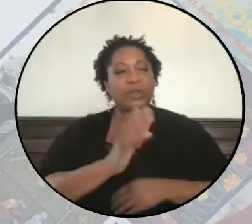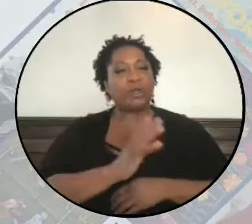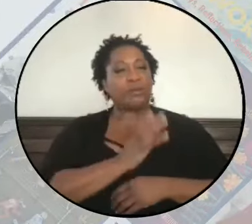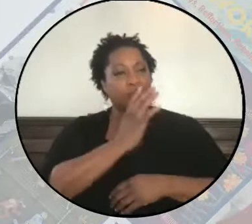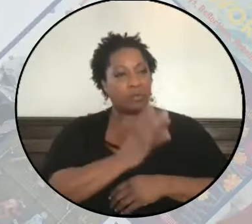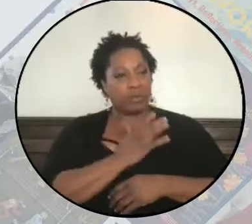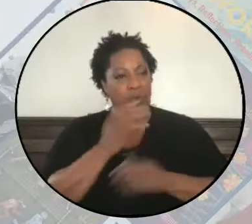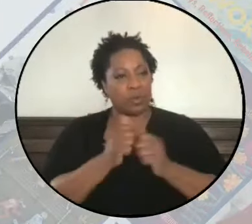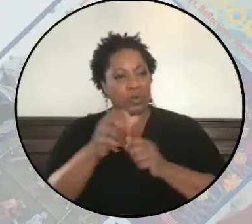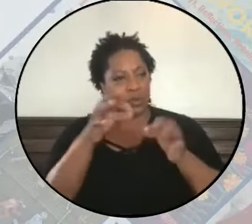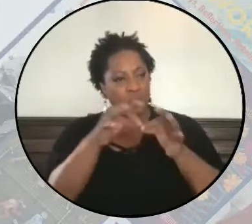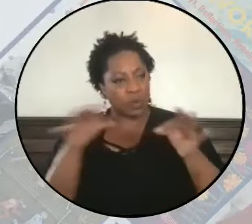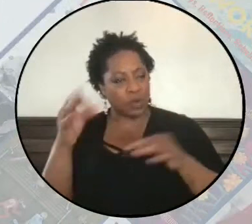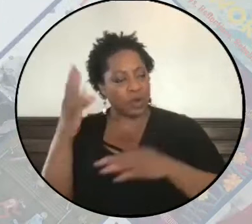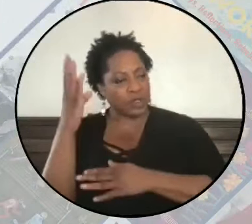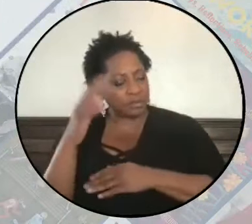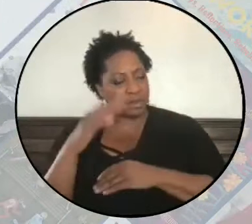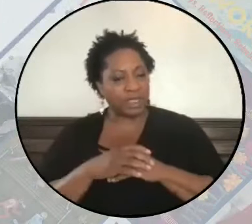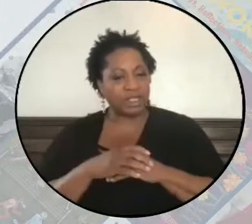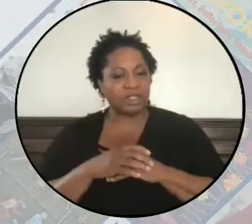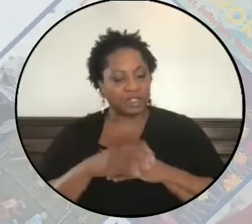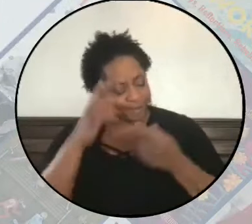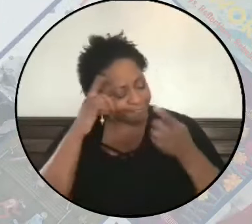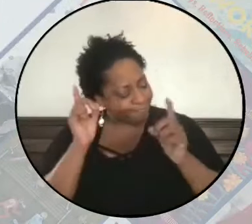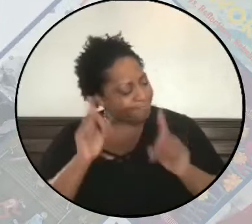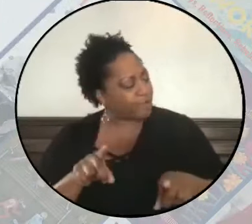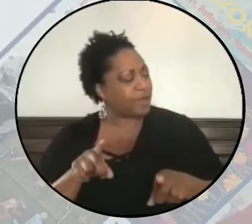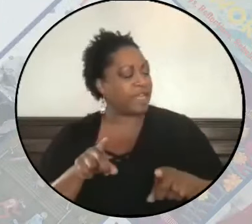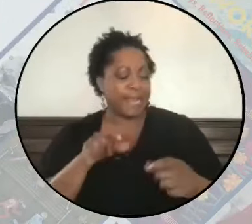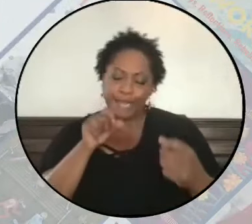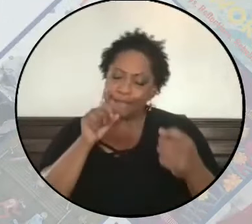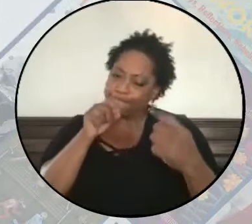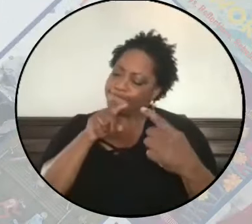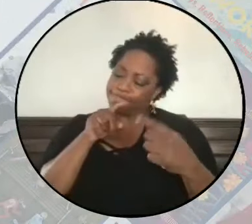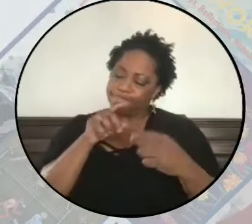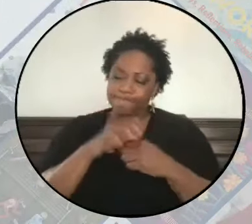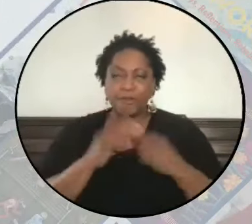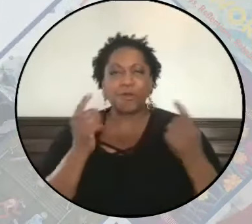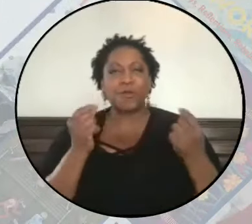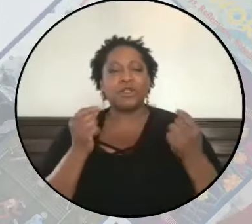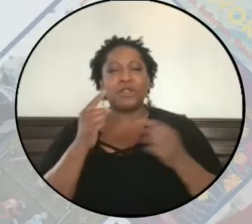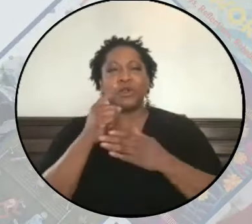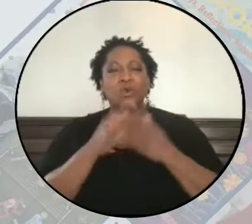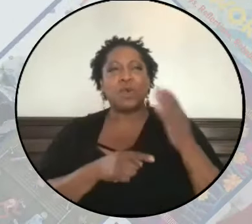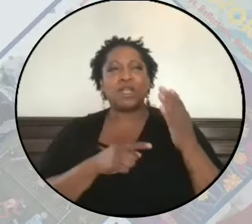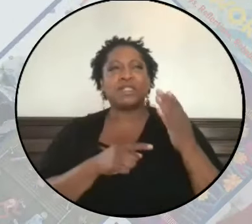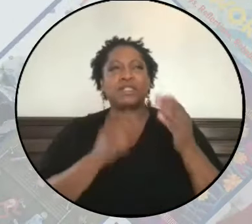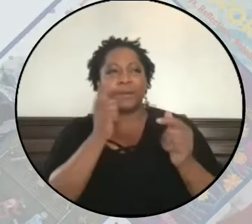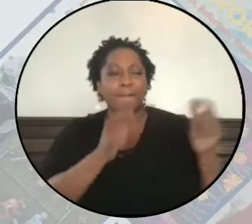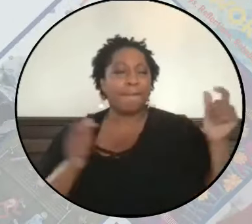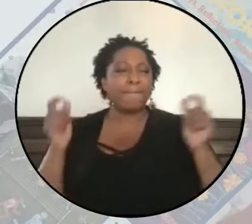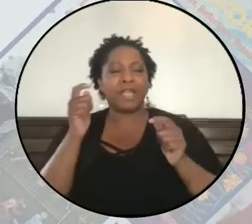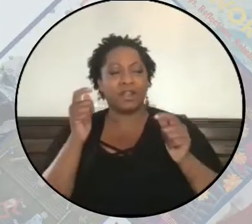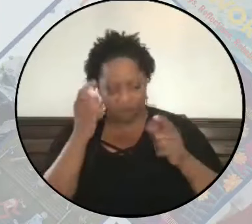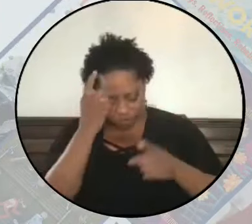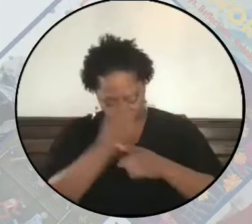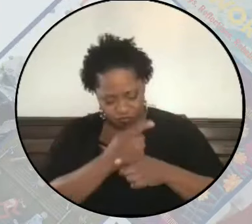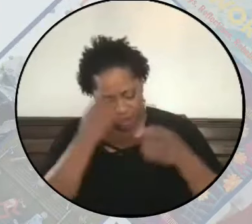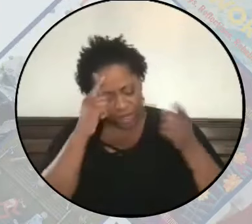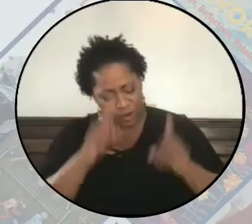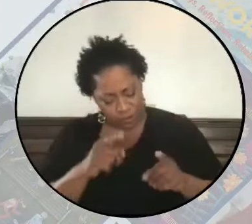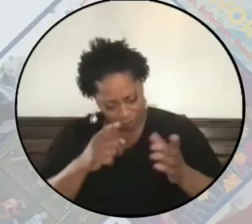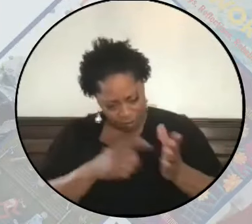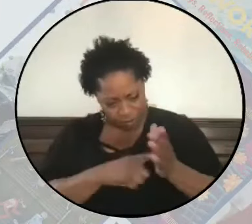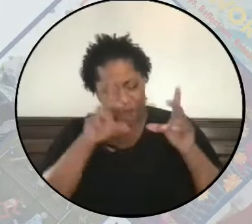your um contributions and and I I think you're absolutely right that we have to do